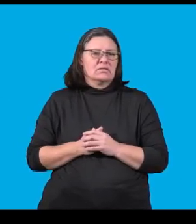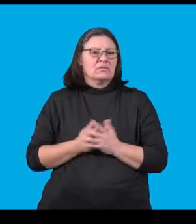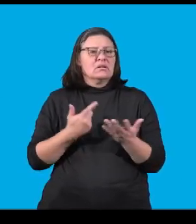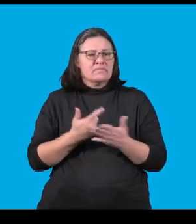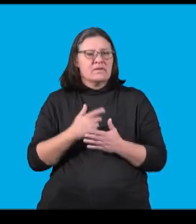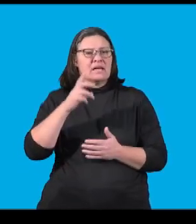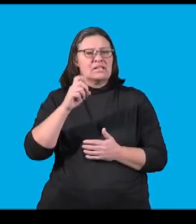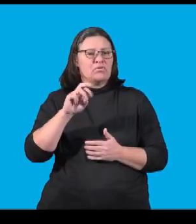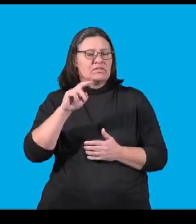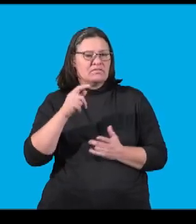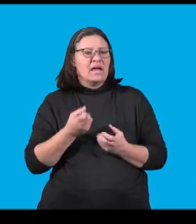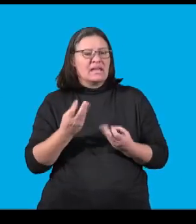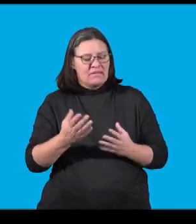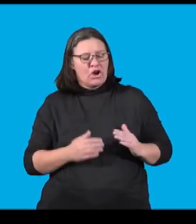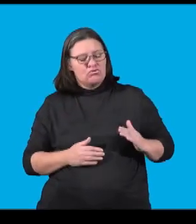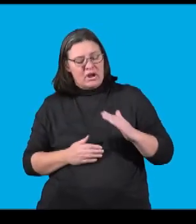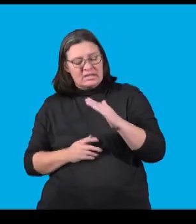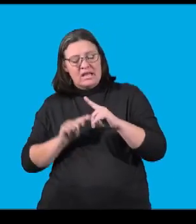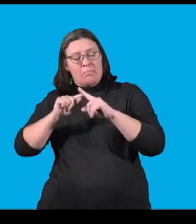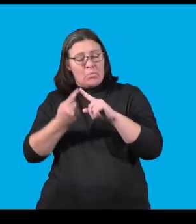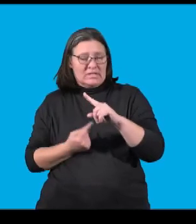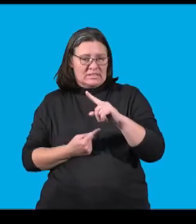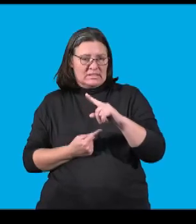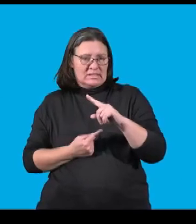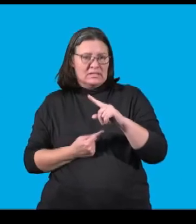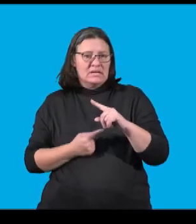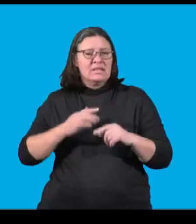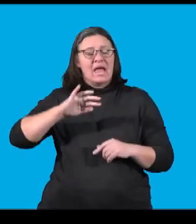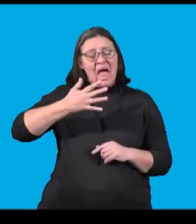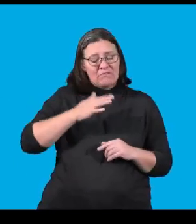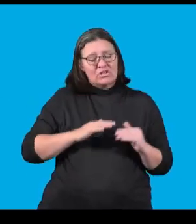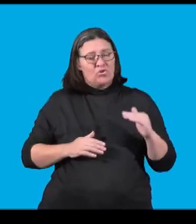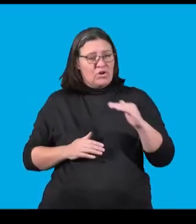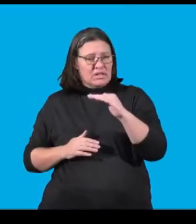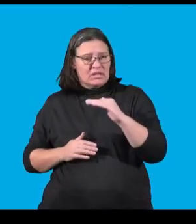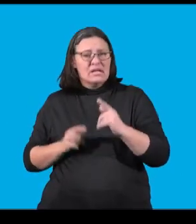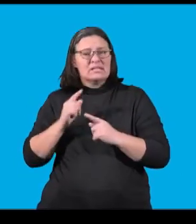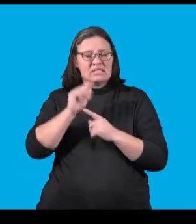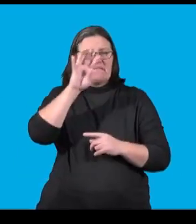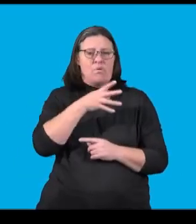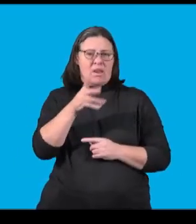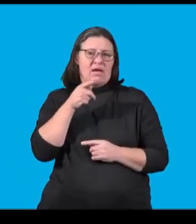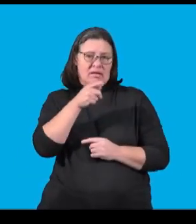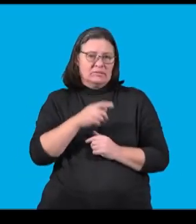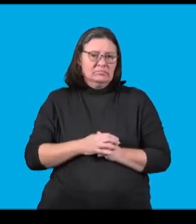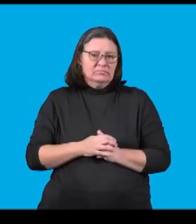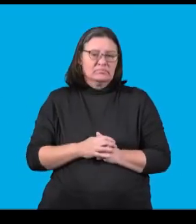and over again. Derivative gives us the gradient at a point. The average gradient, which is this formula